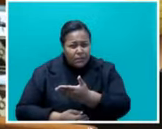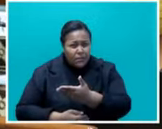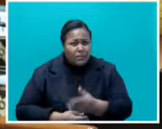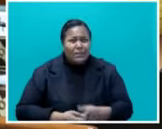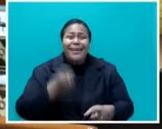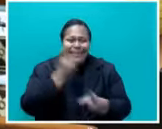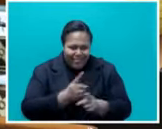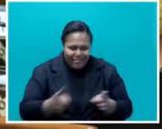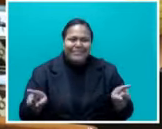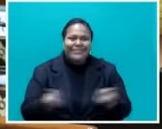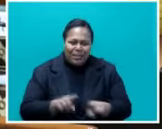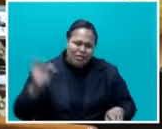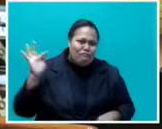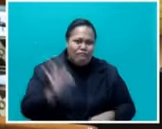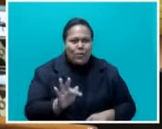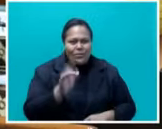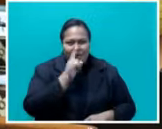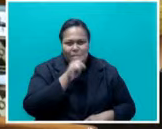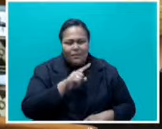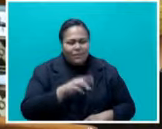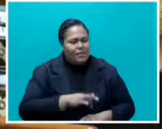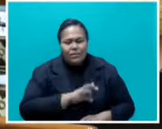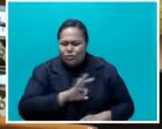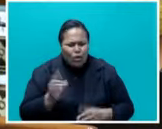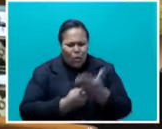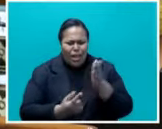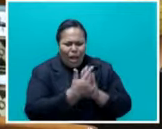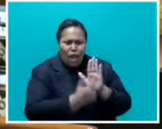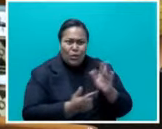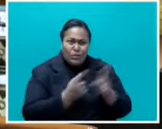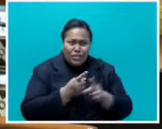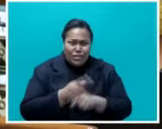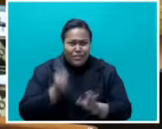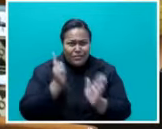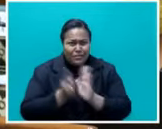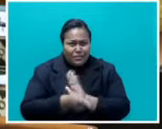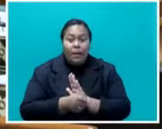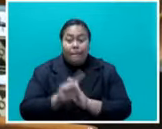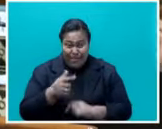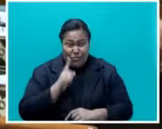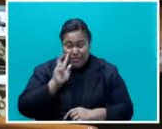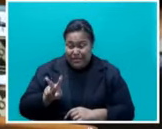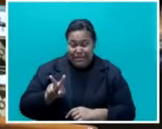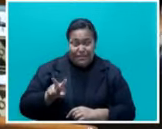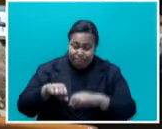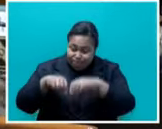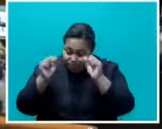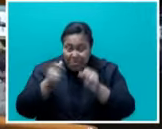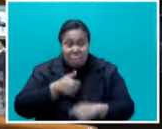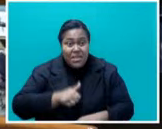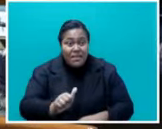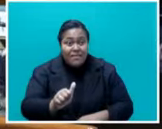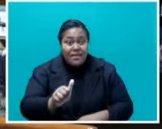ambush. Not only lawmaking, if you look at the behavior, in policy,